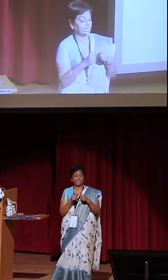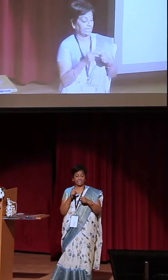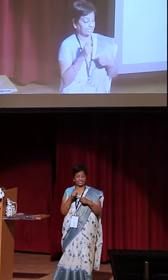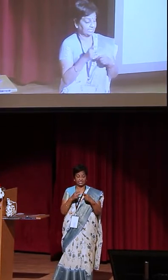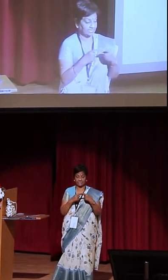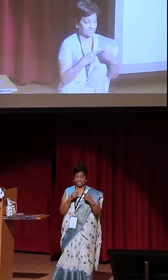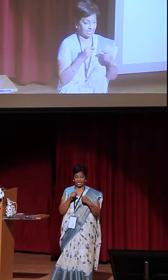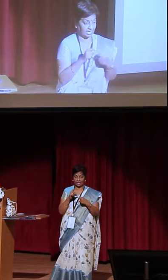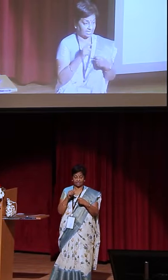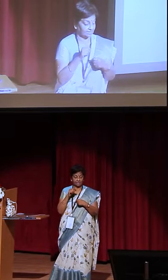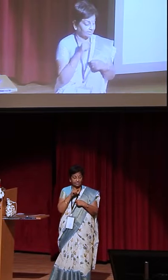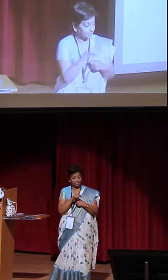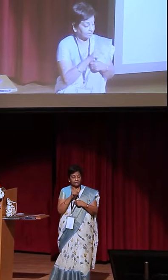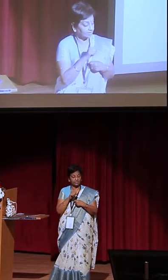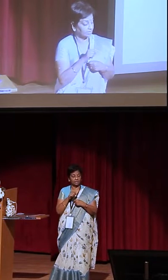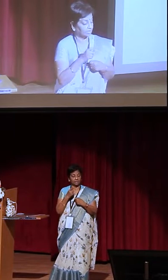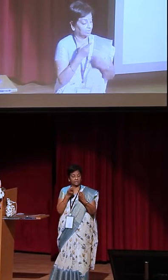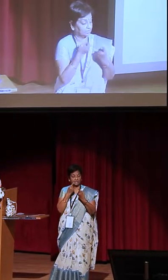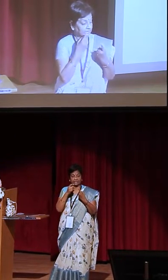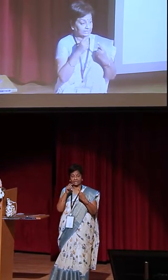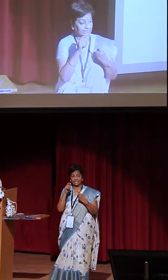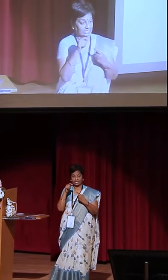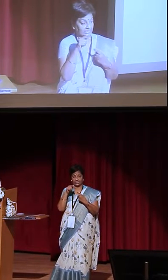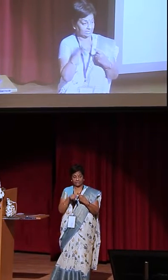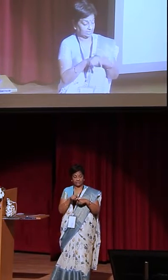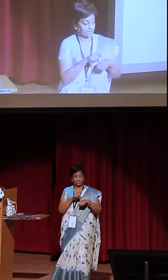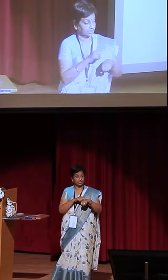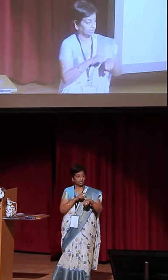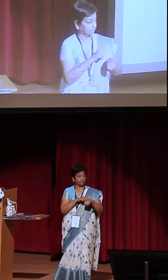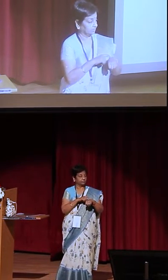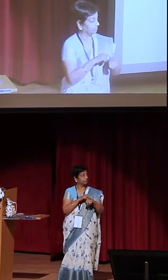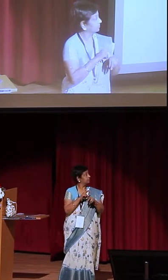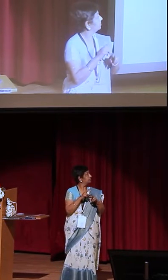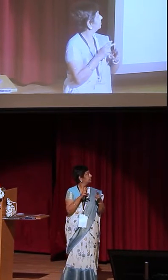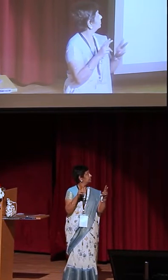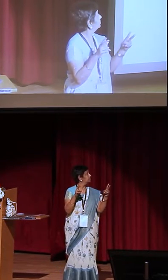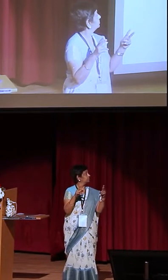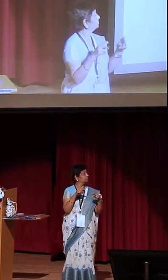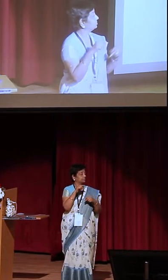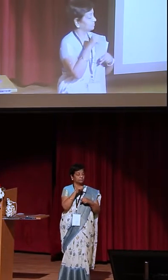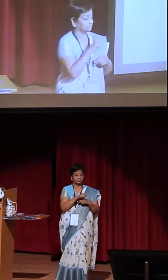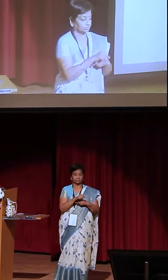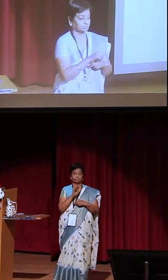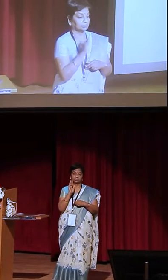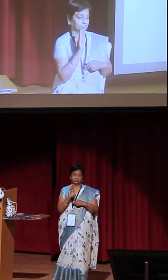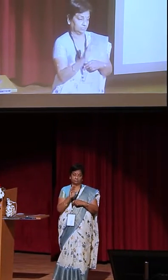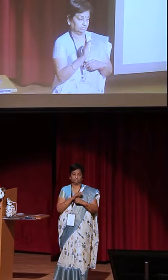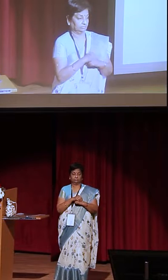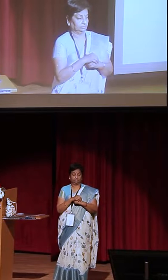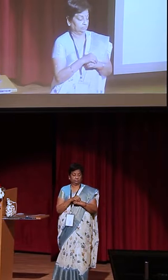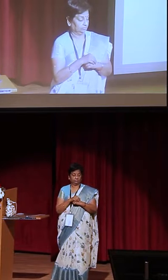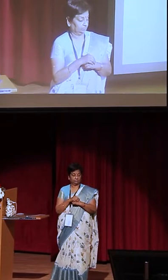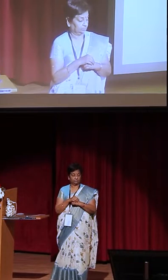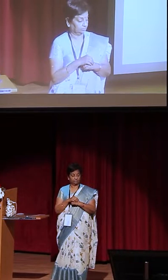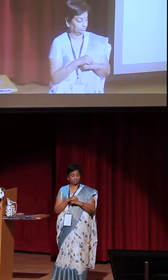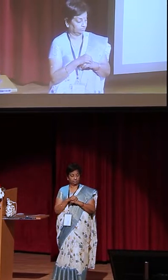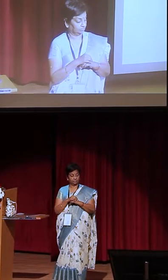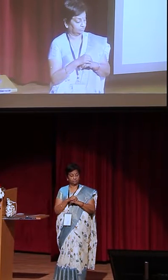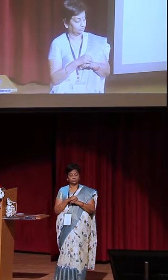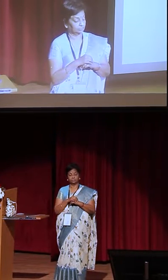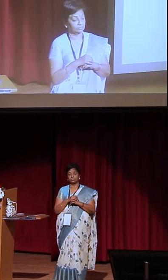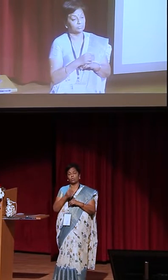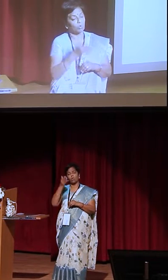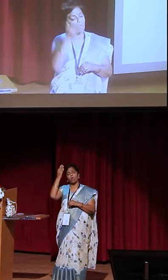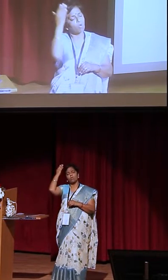really assists users with congenital blindness in reading raised diagrams. For a